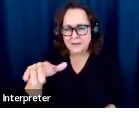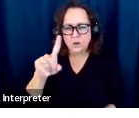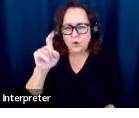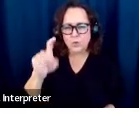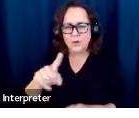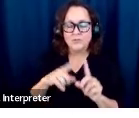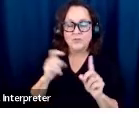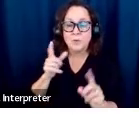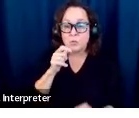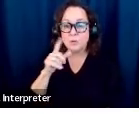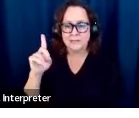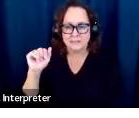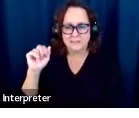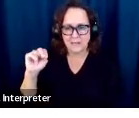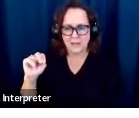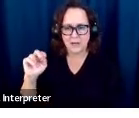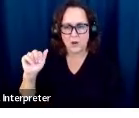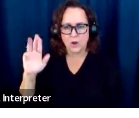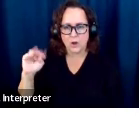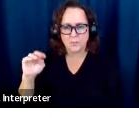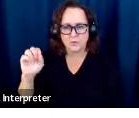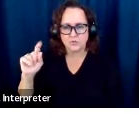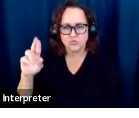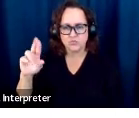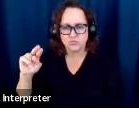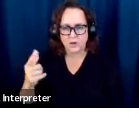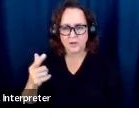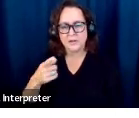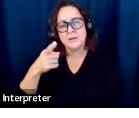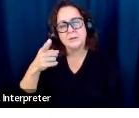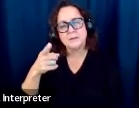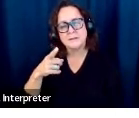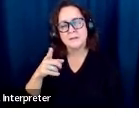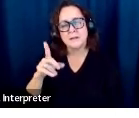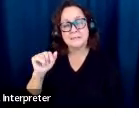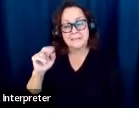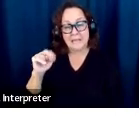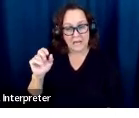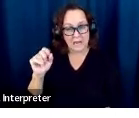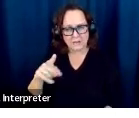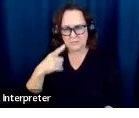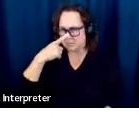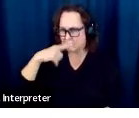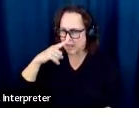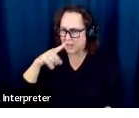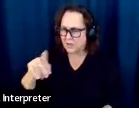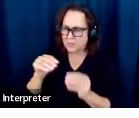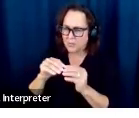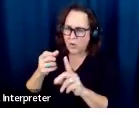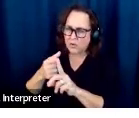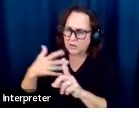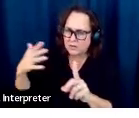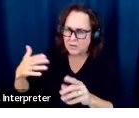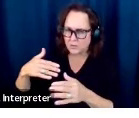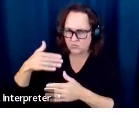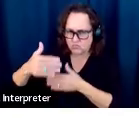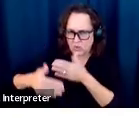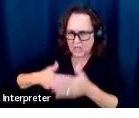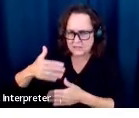If you could just go into a little bit more about the process for how